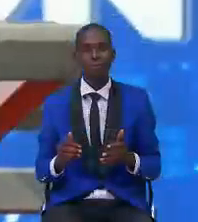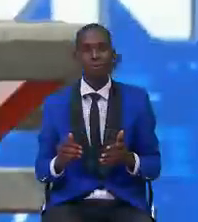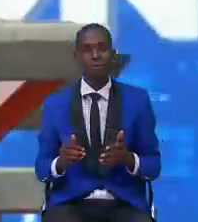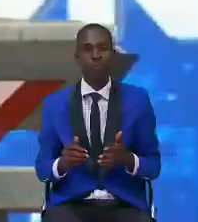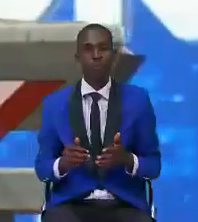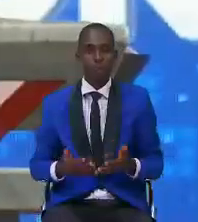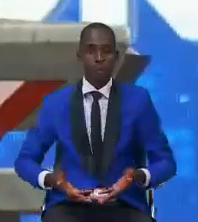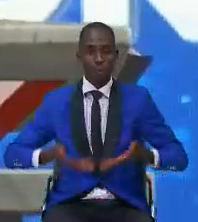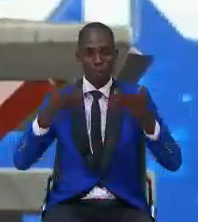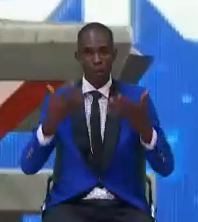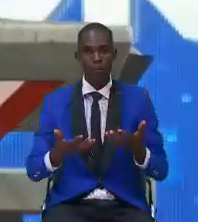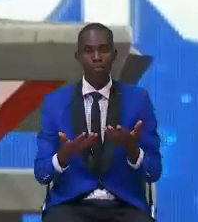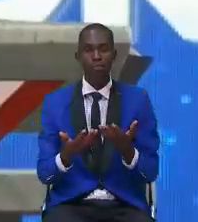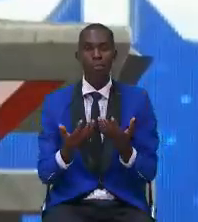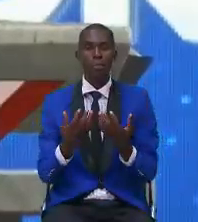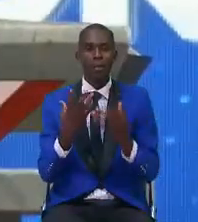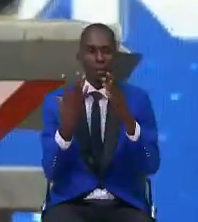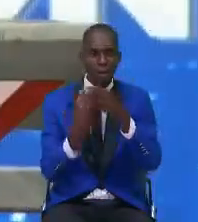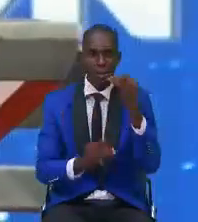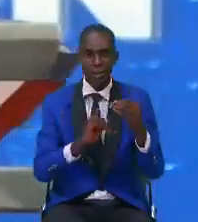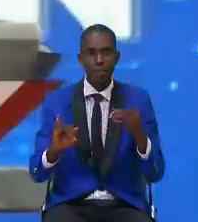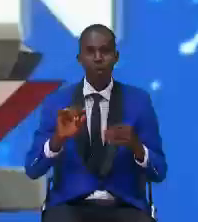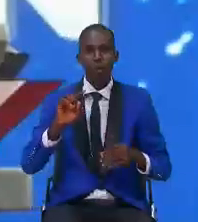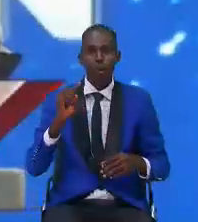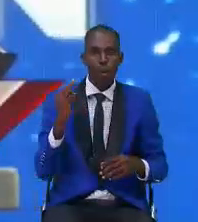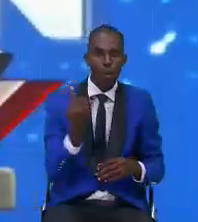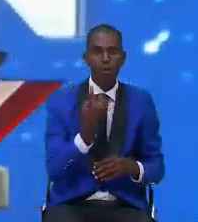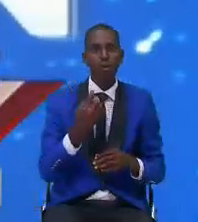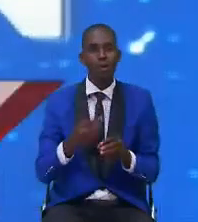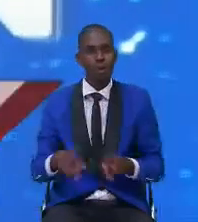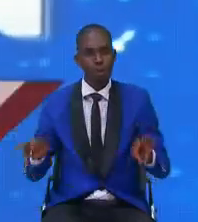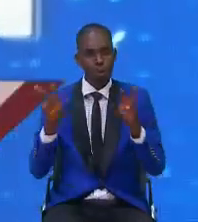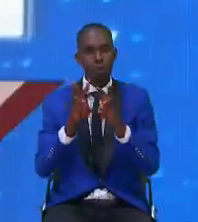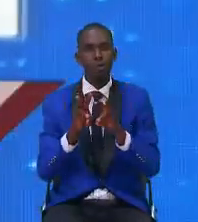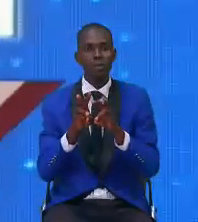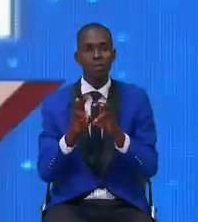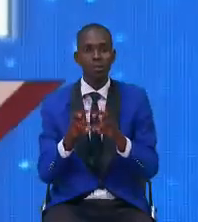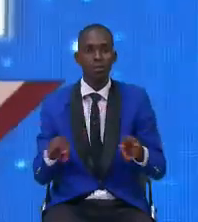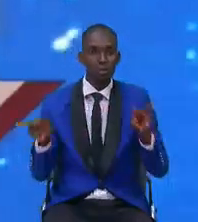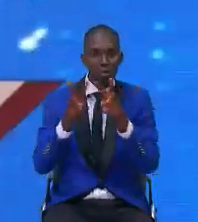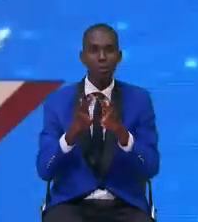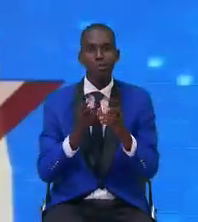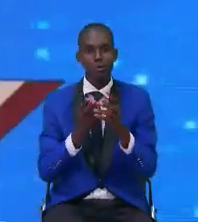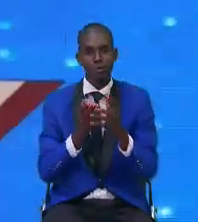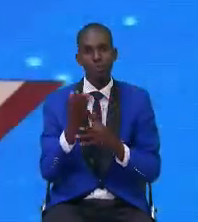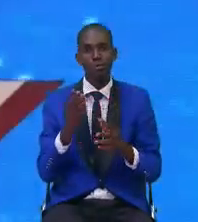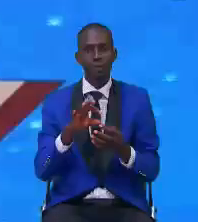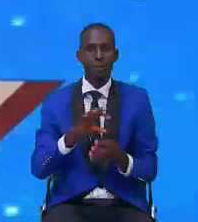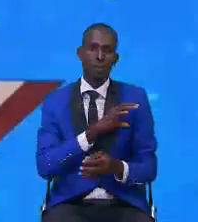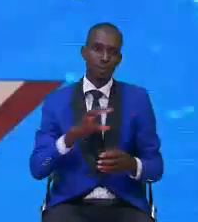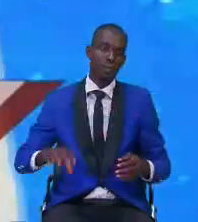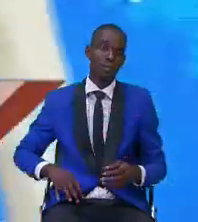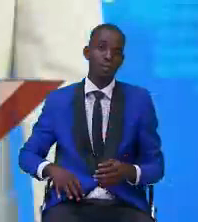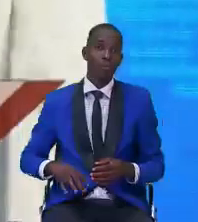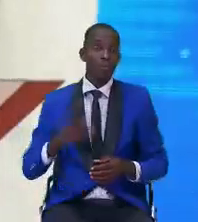wanting, only worthy through Christ. And when Daniel explained and interpreted, he said, many,